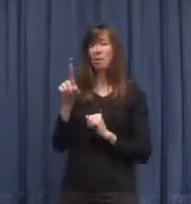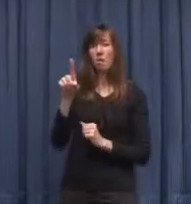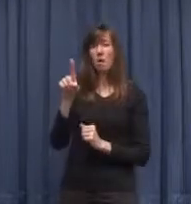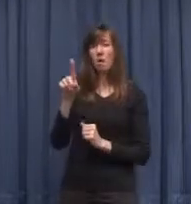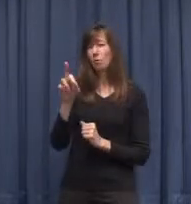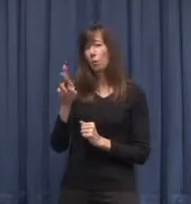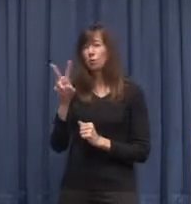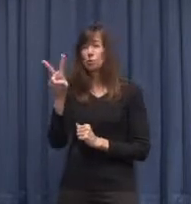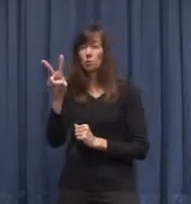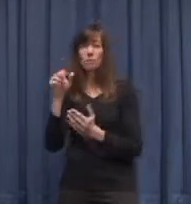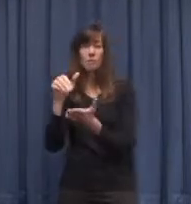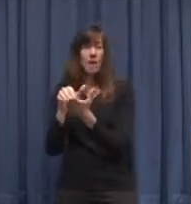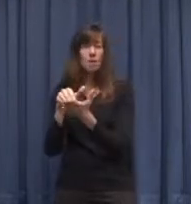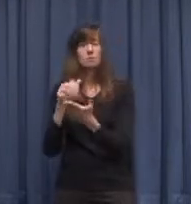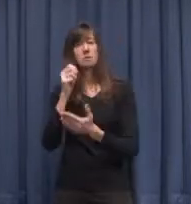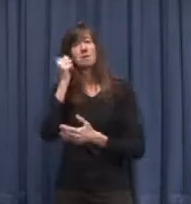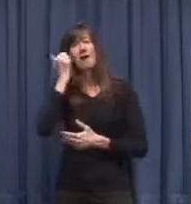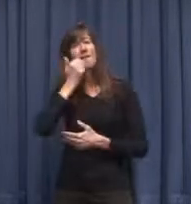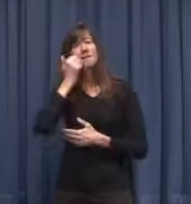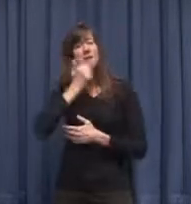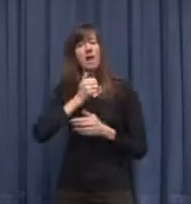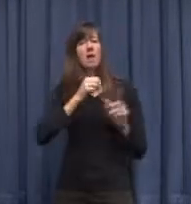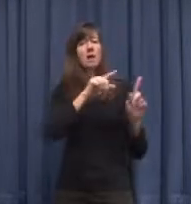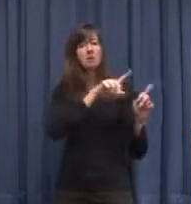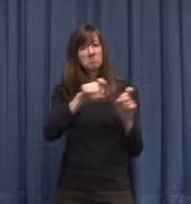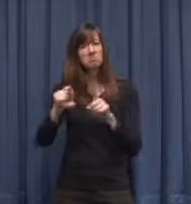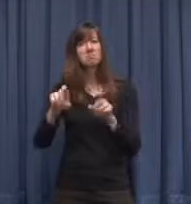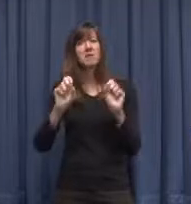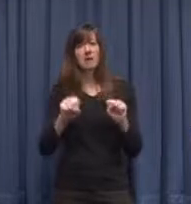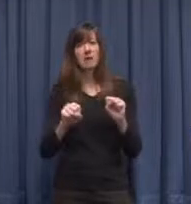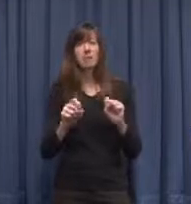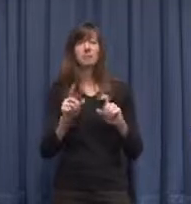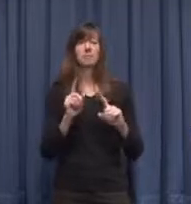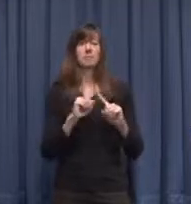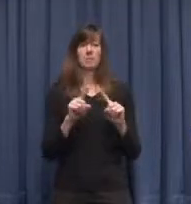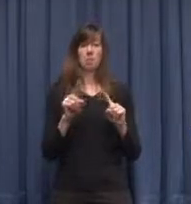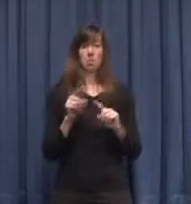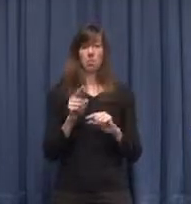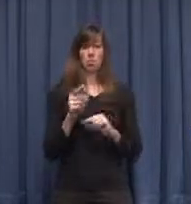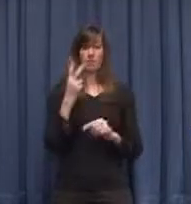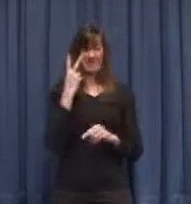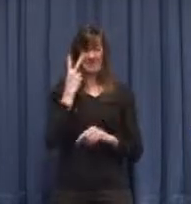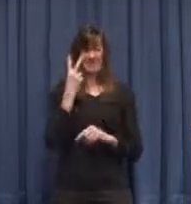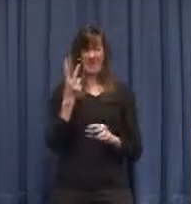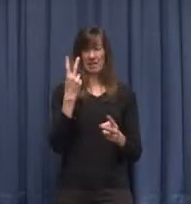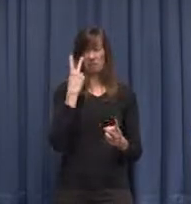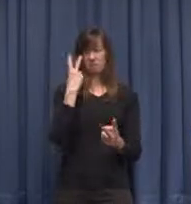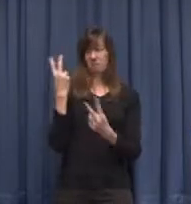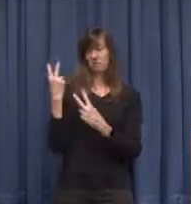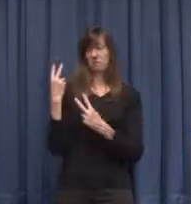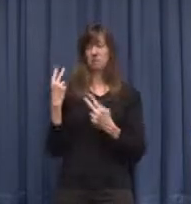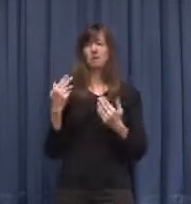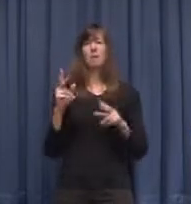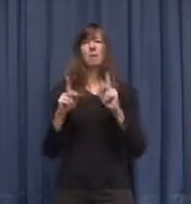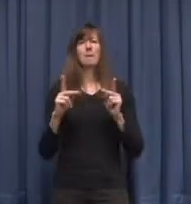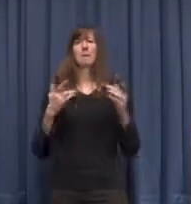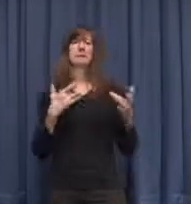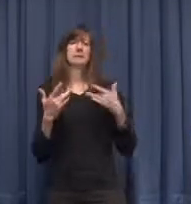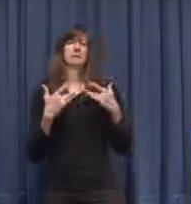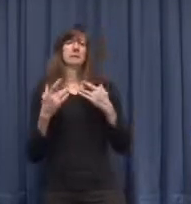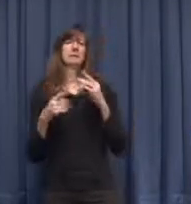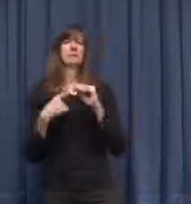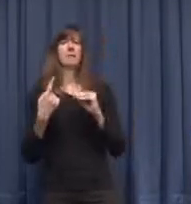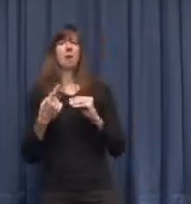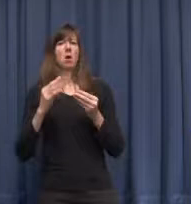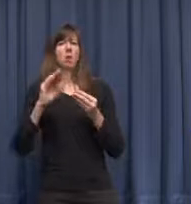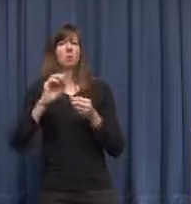we've seen, though, leading up to Thanksgiving, is I think both people are concerned about the rising cases, but also